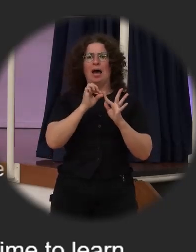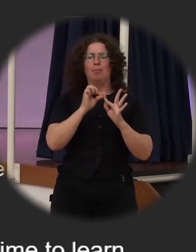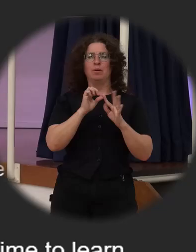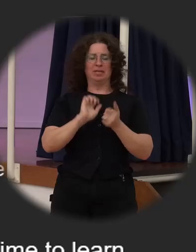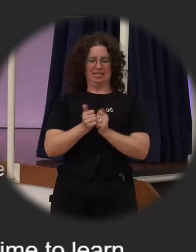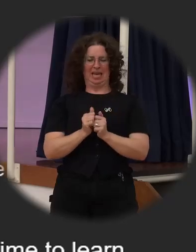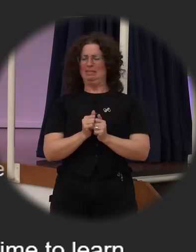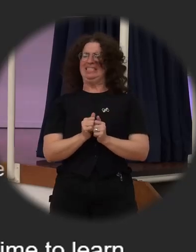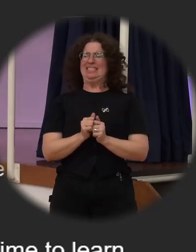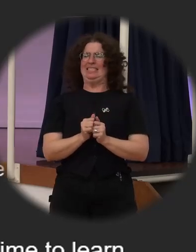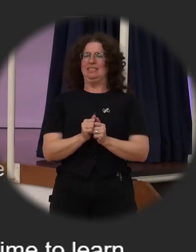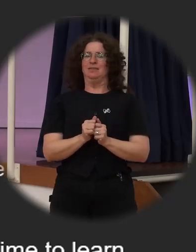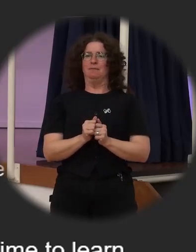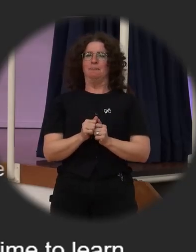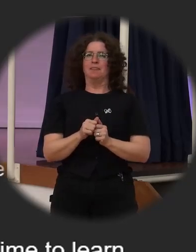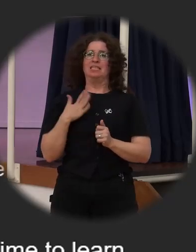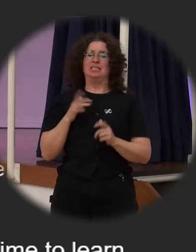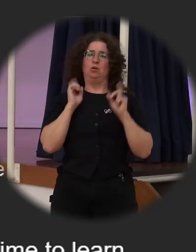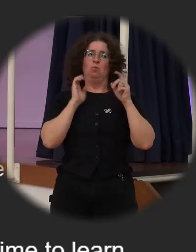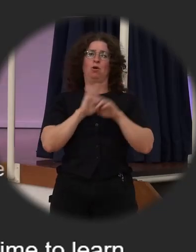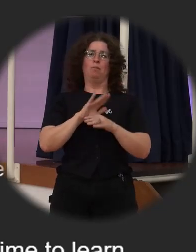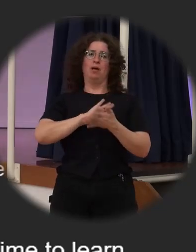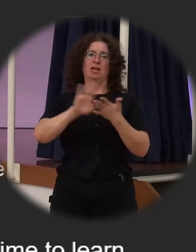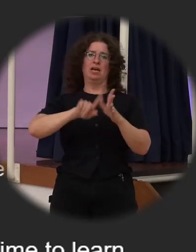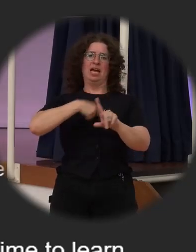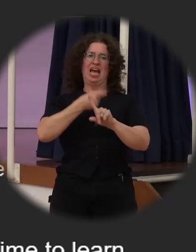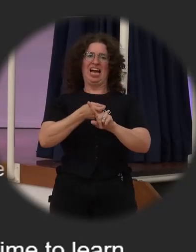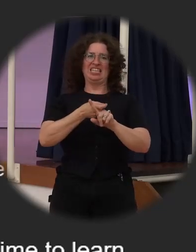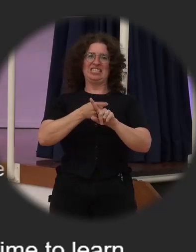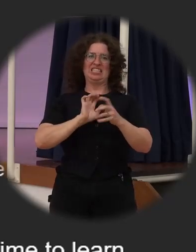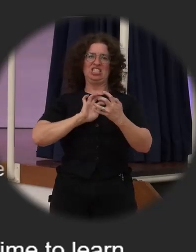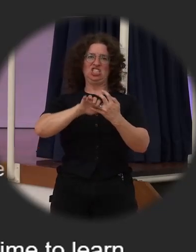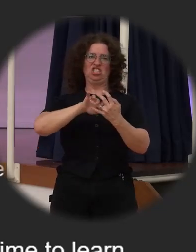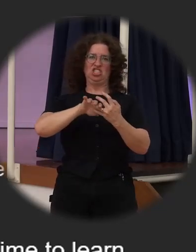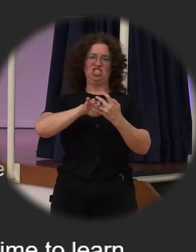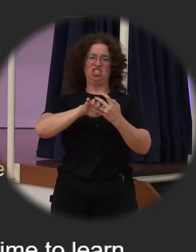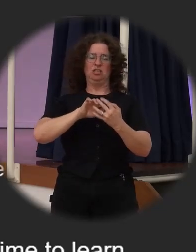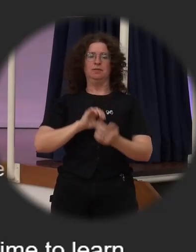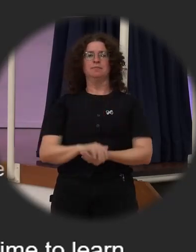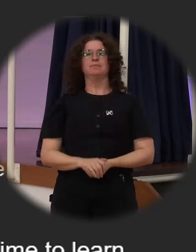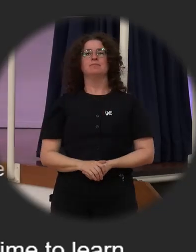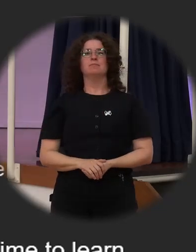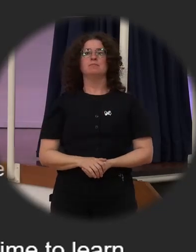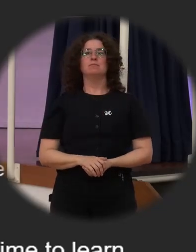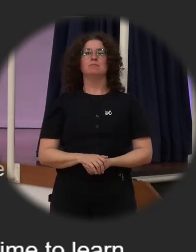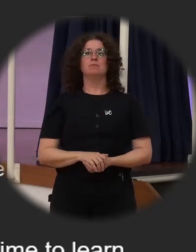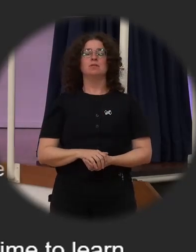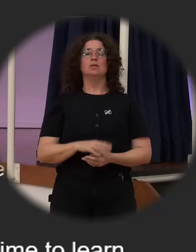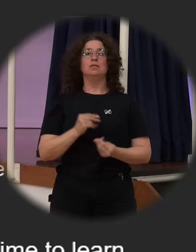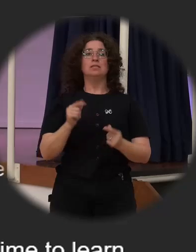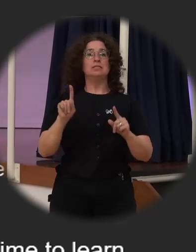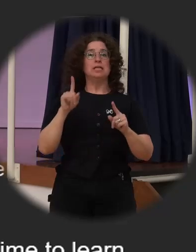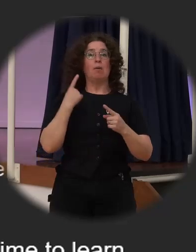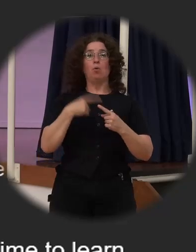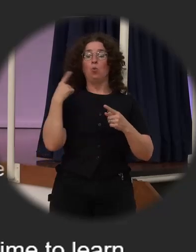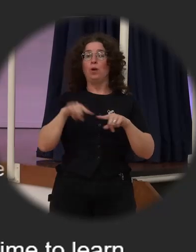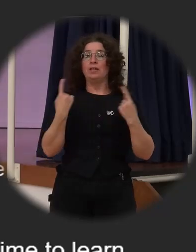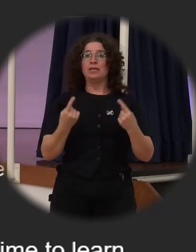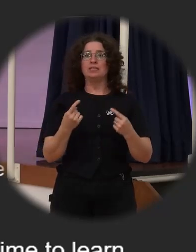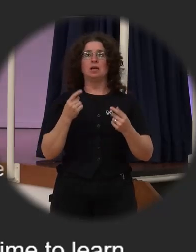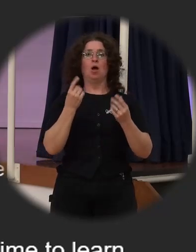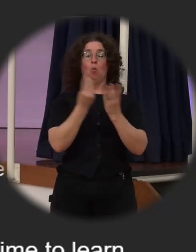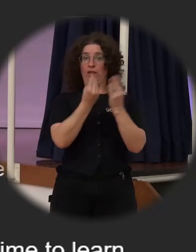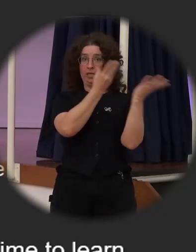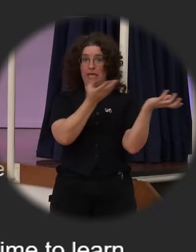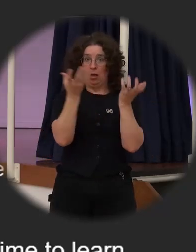where you've got to worry about hackers and stuff. Some quick points to just keep an eye on. First of all, with cloud functions, you